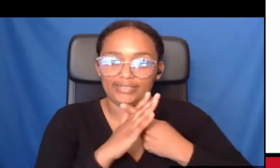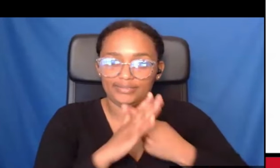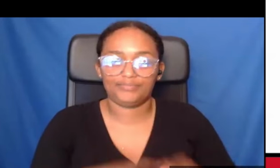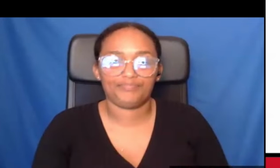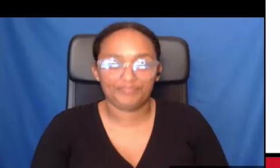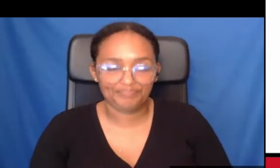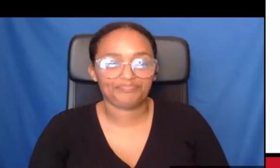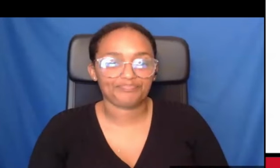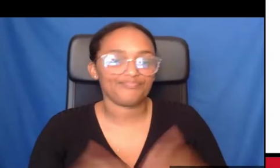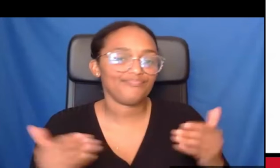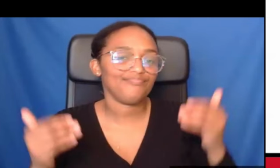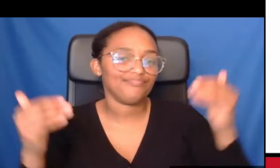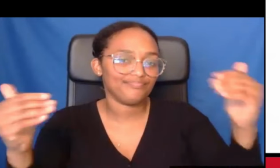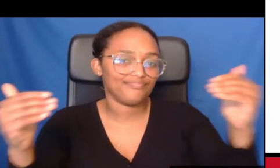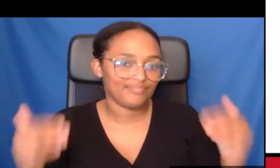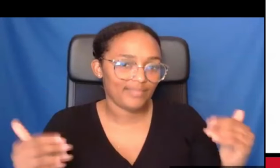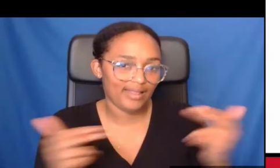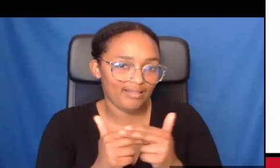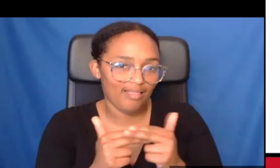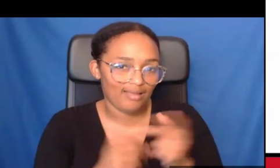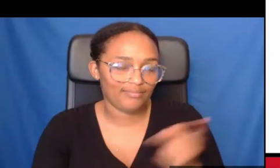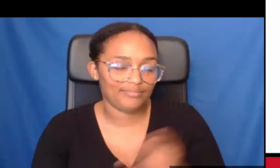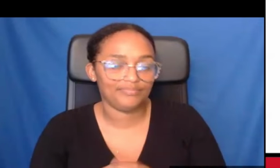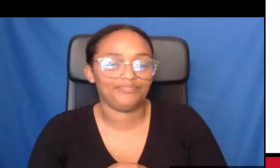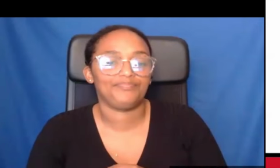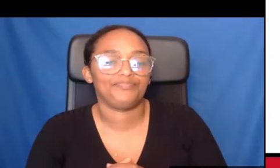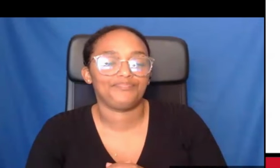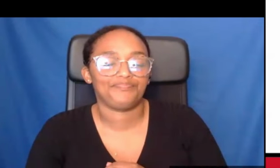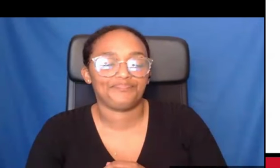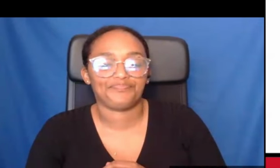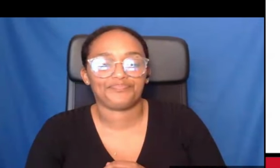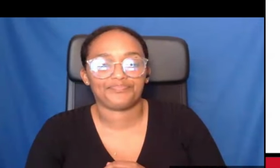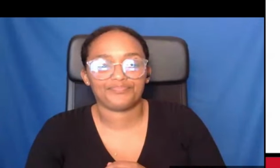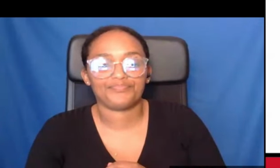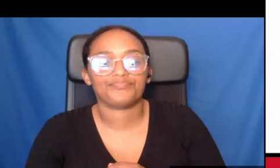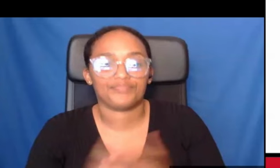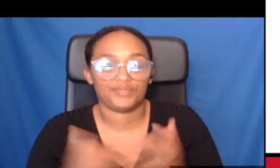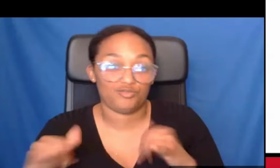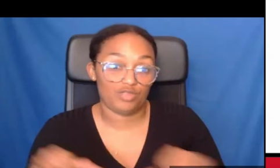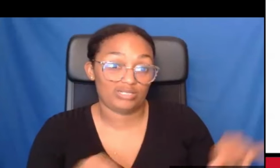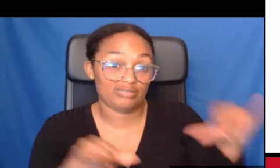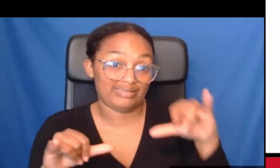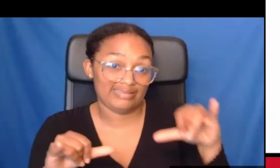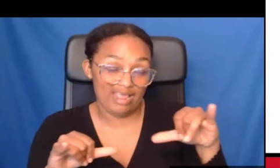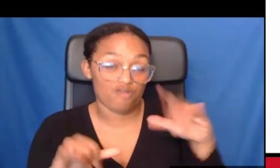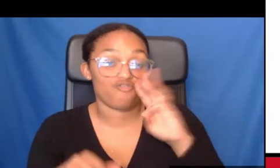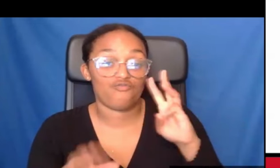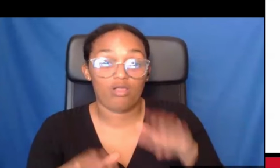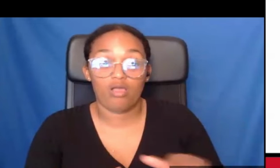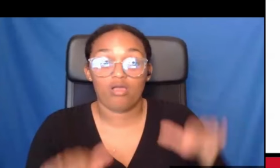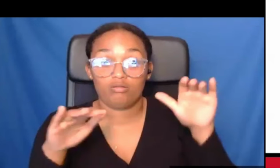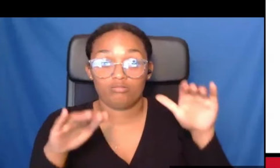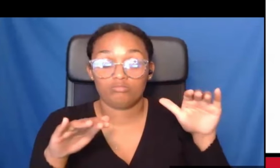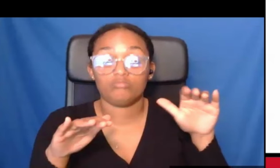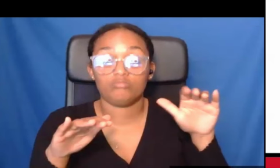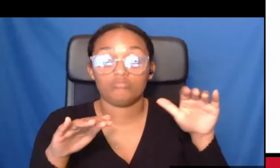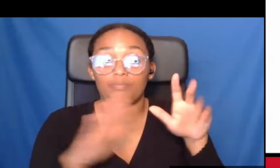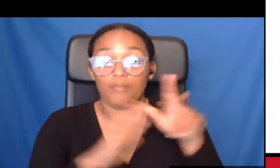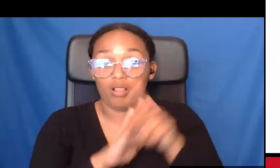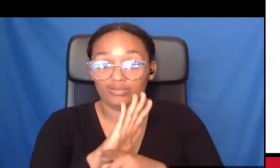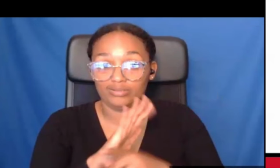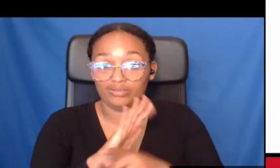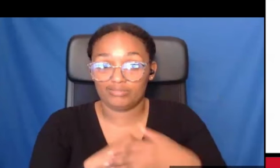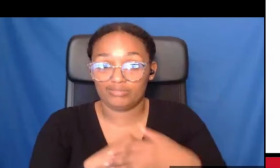Let's see. And so the standard flood insurance policy does cover losses caused by a flood, less